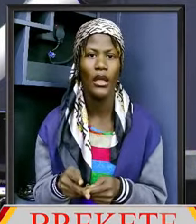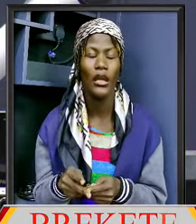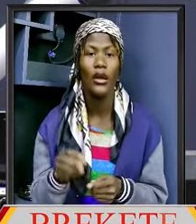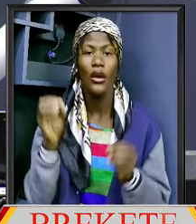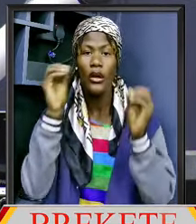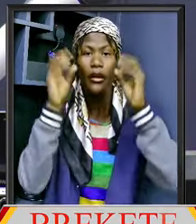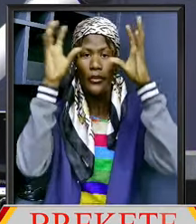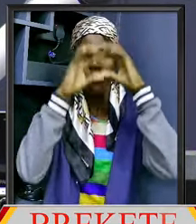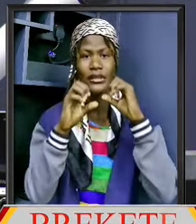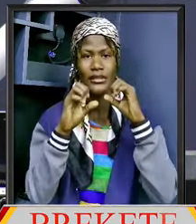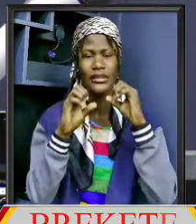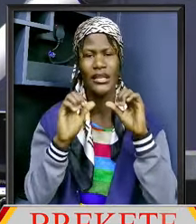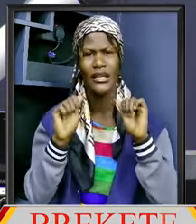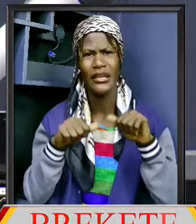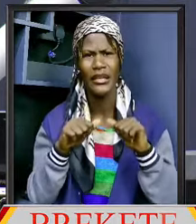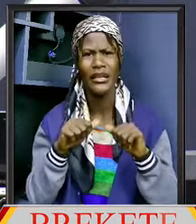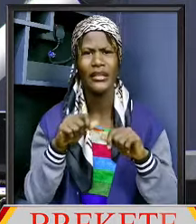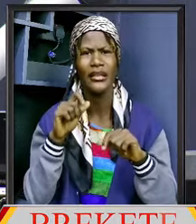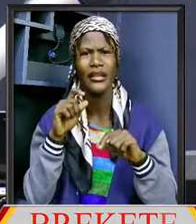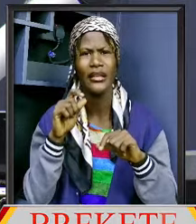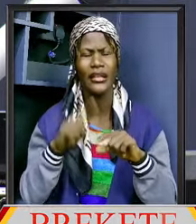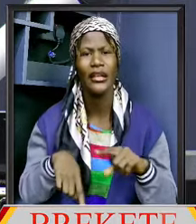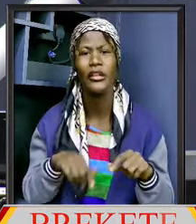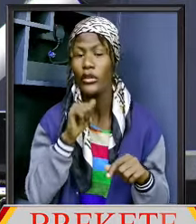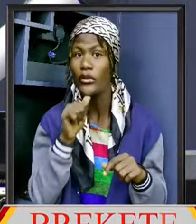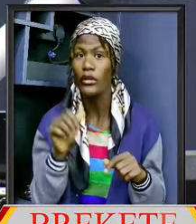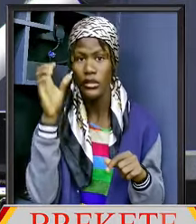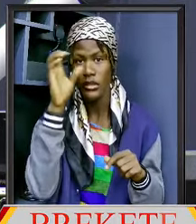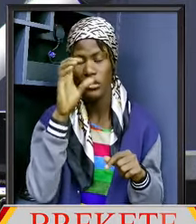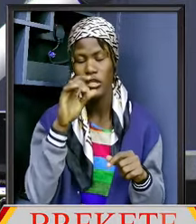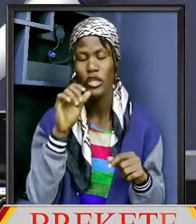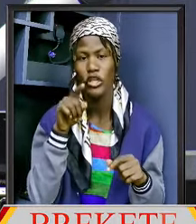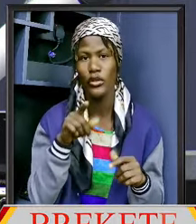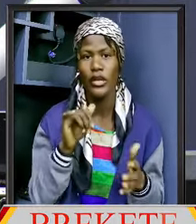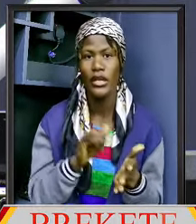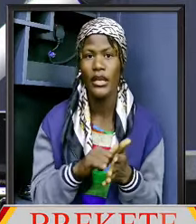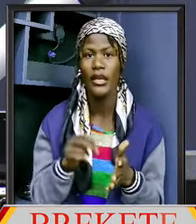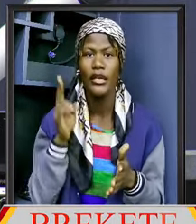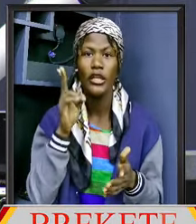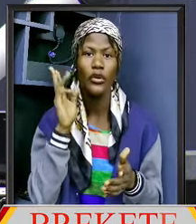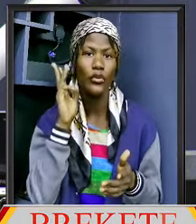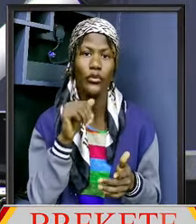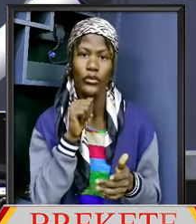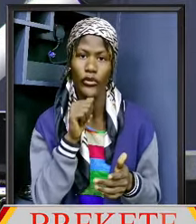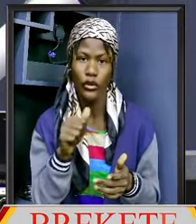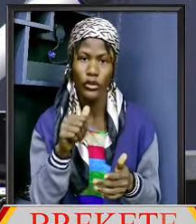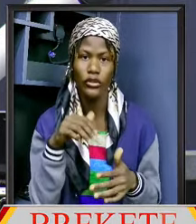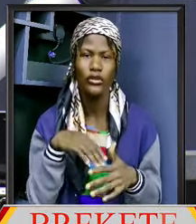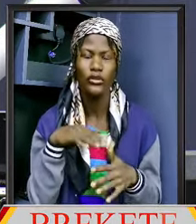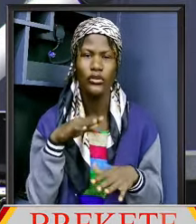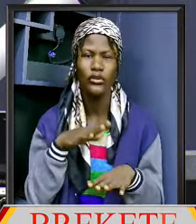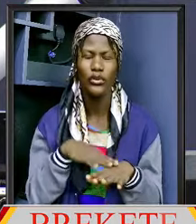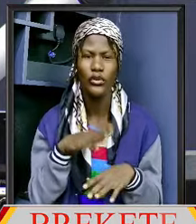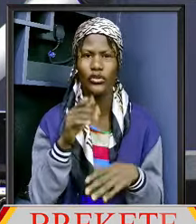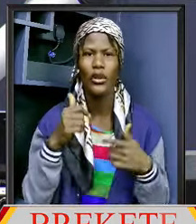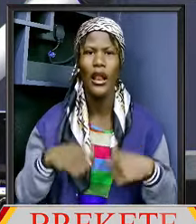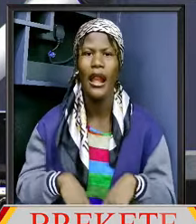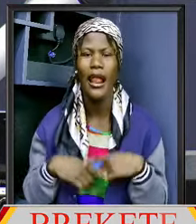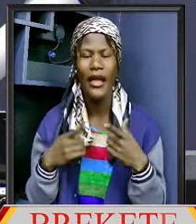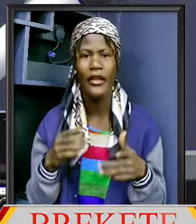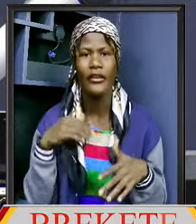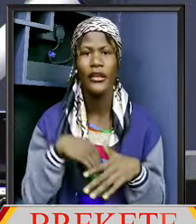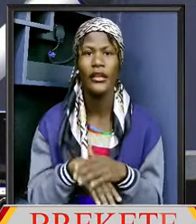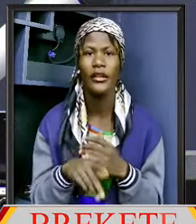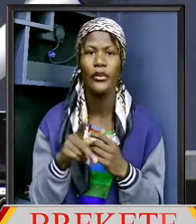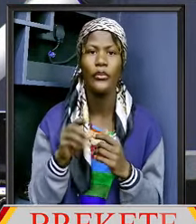you, believe say he no fit touch your life in a positive way, we be say you go stand gidigwa. You know they look any problem, he say this